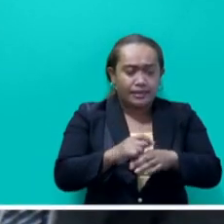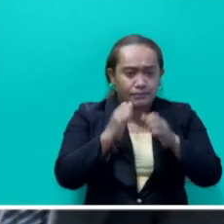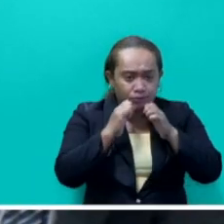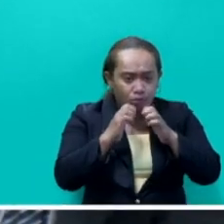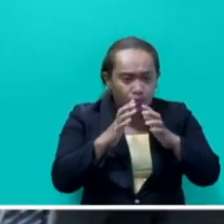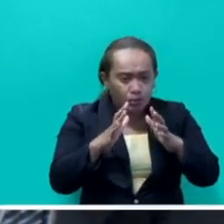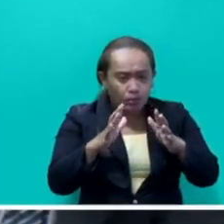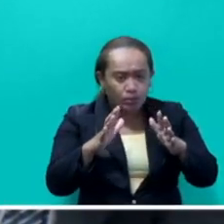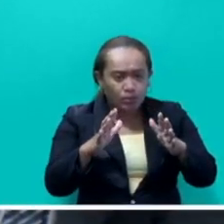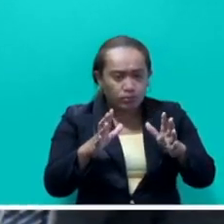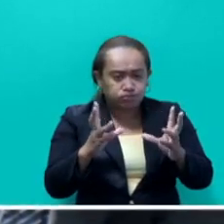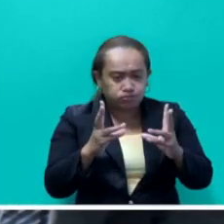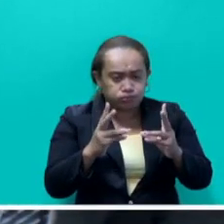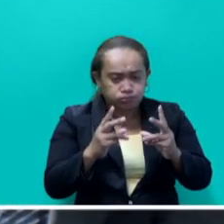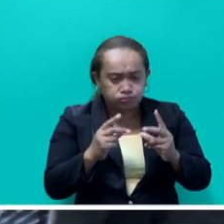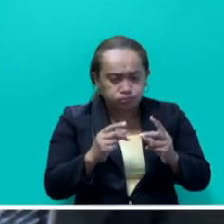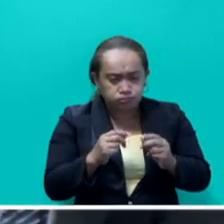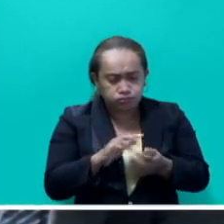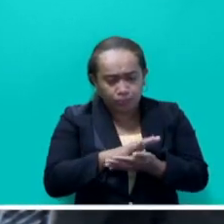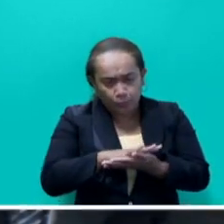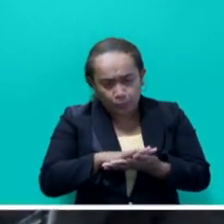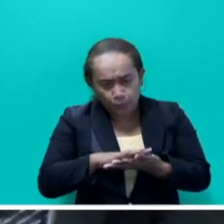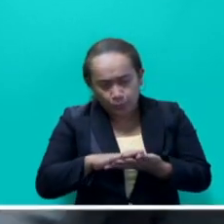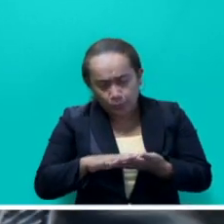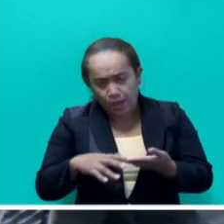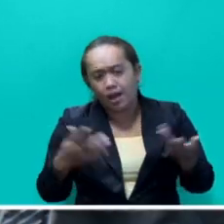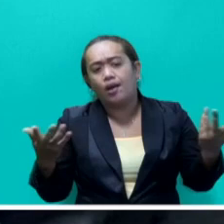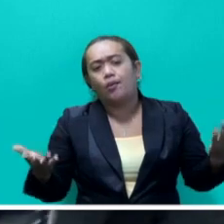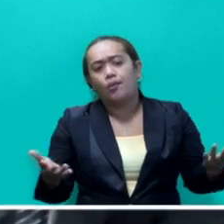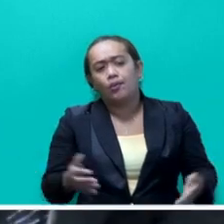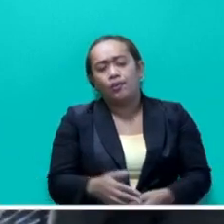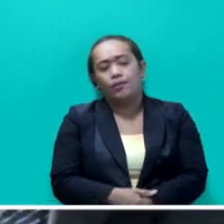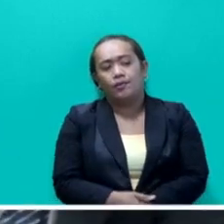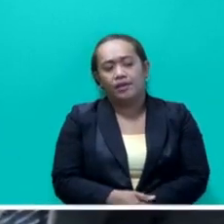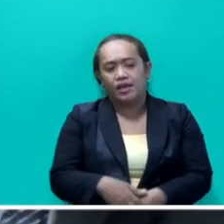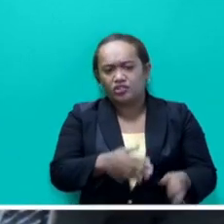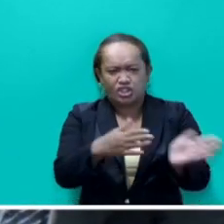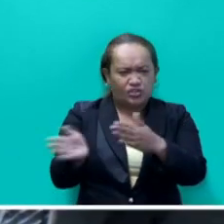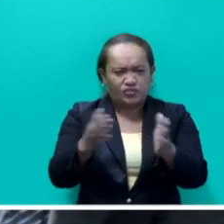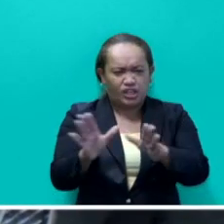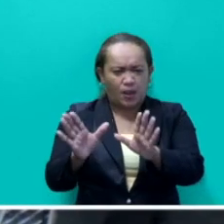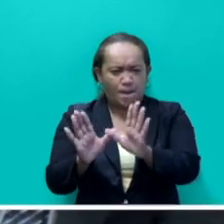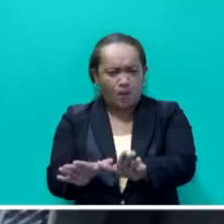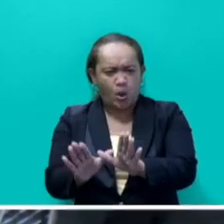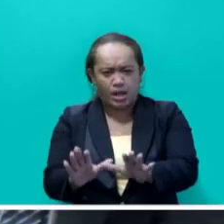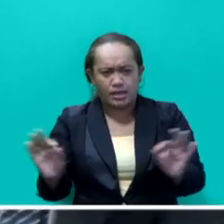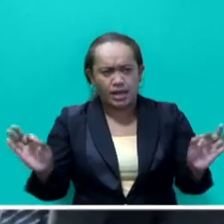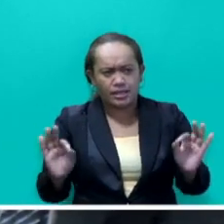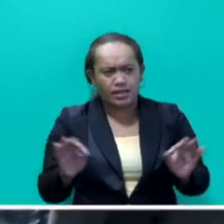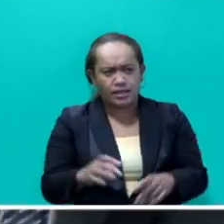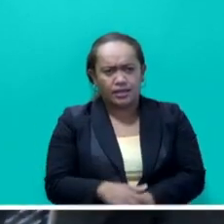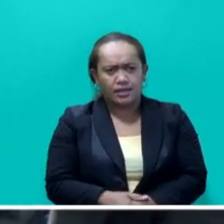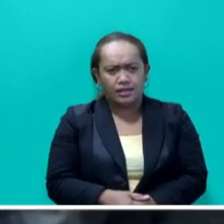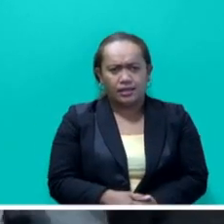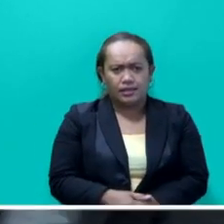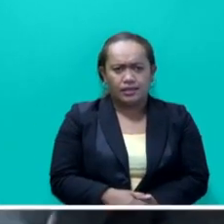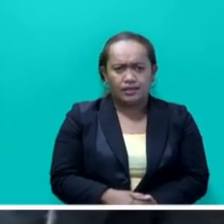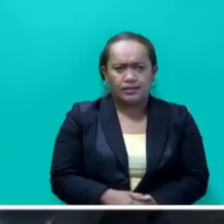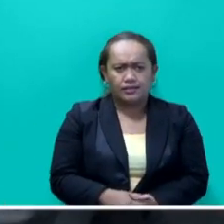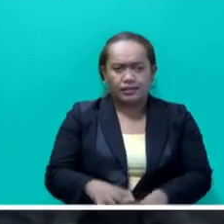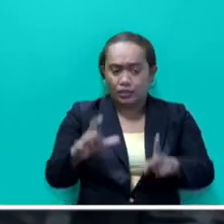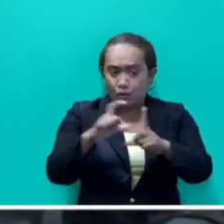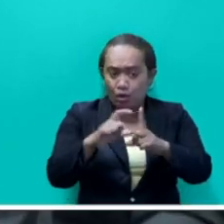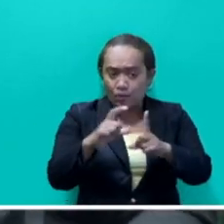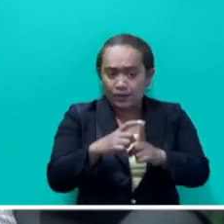borders. This amendment is not about shifting the borders at all, according to Deuteronomy 19:14 that he quoted the other